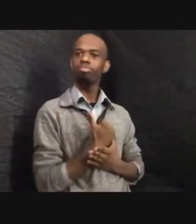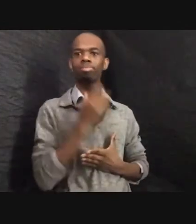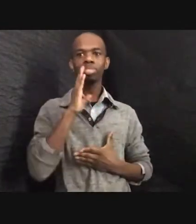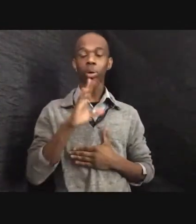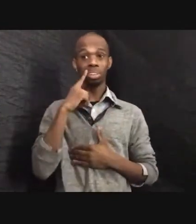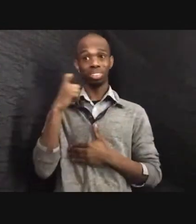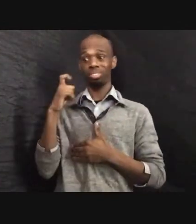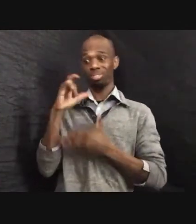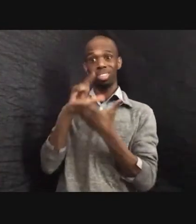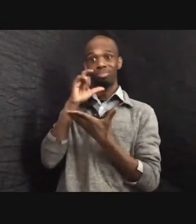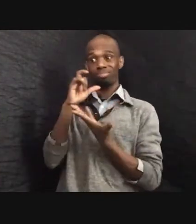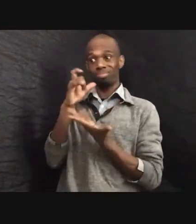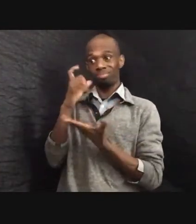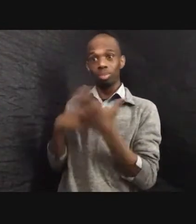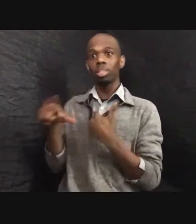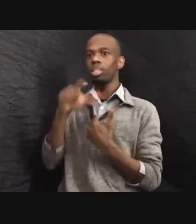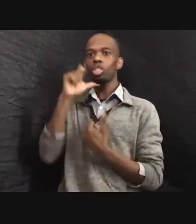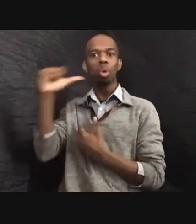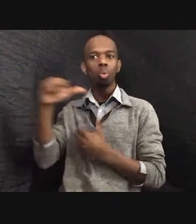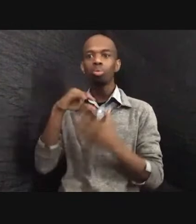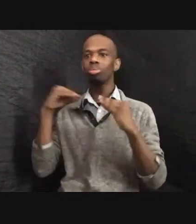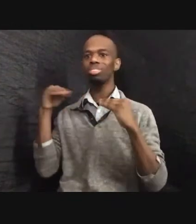Wow. Here's a big question.